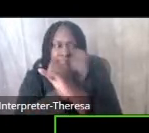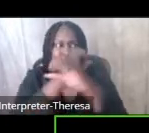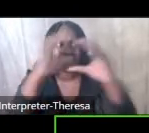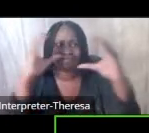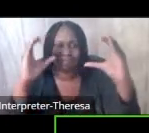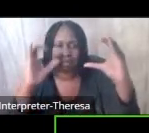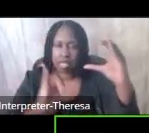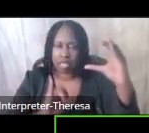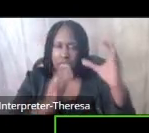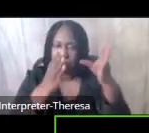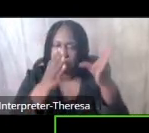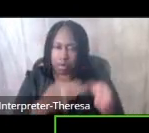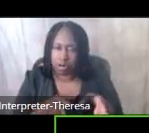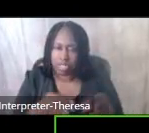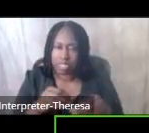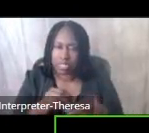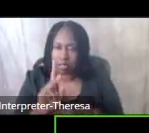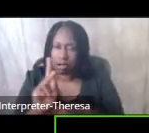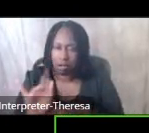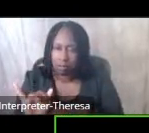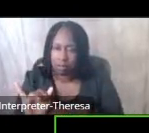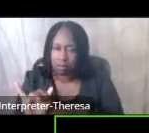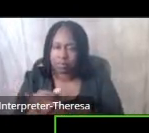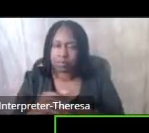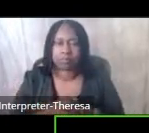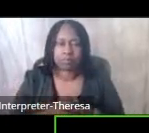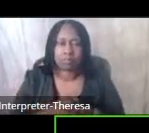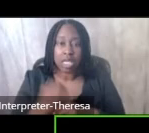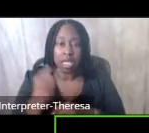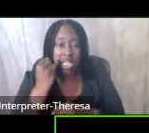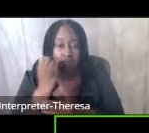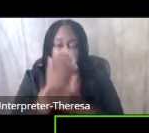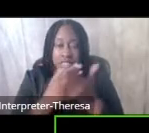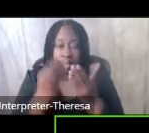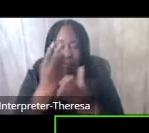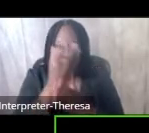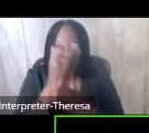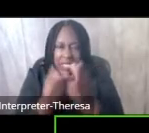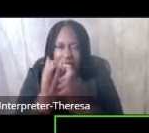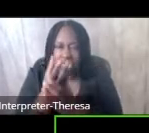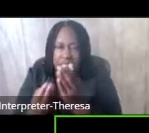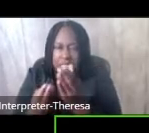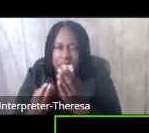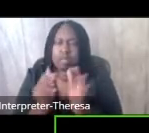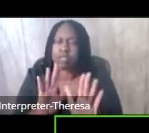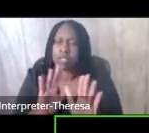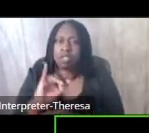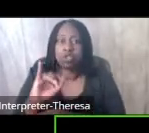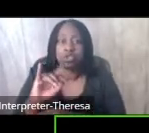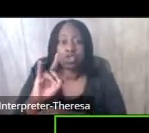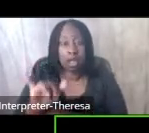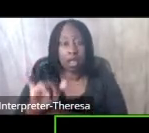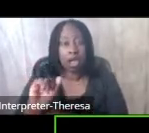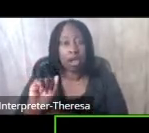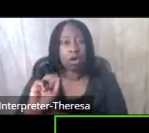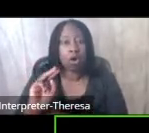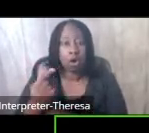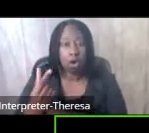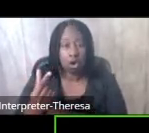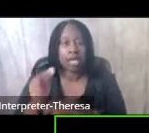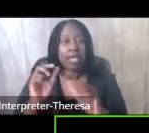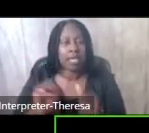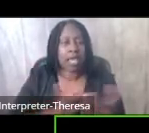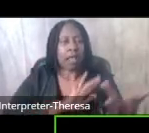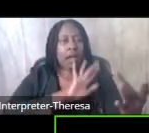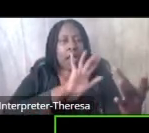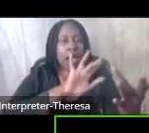or stories are missing, because we can take some time in July and August to do some outreach, to get some additional stories and build additional profiles if